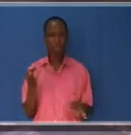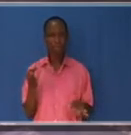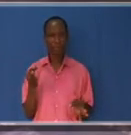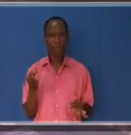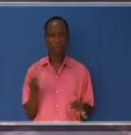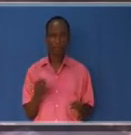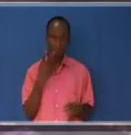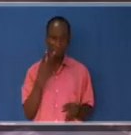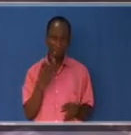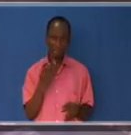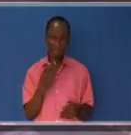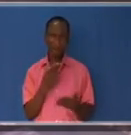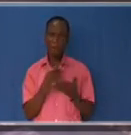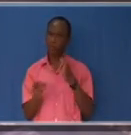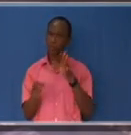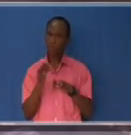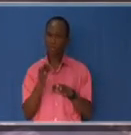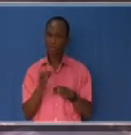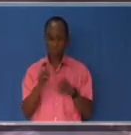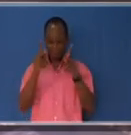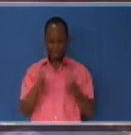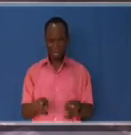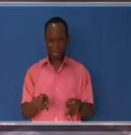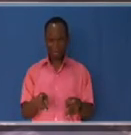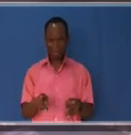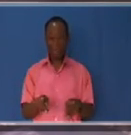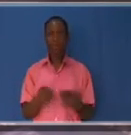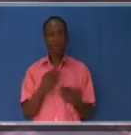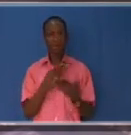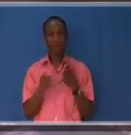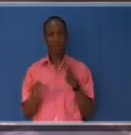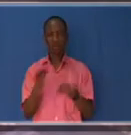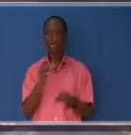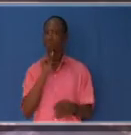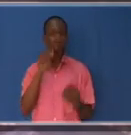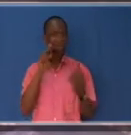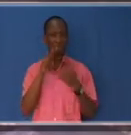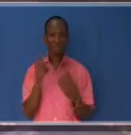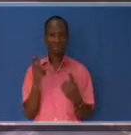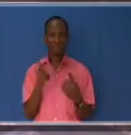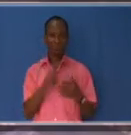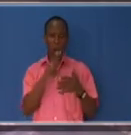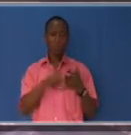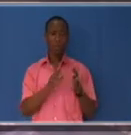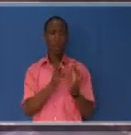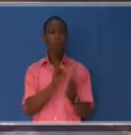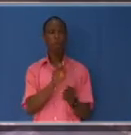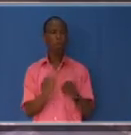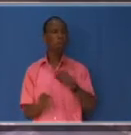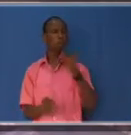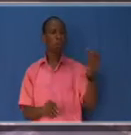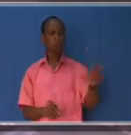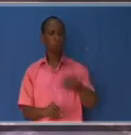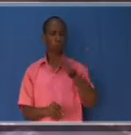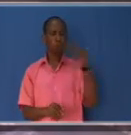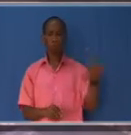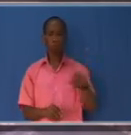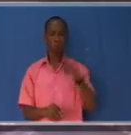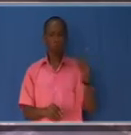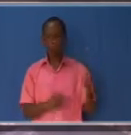hum, crong, crong, yam komisheni." But piano or Bible, mu, I see, hum, crong, crong, no yam